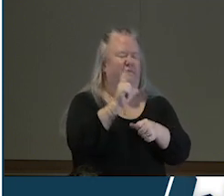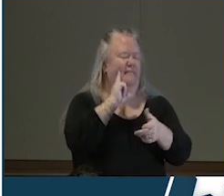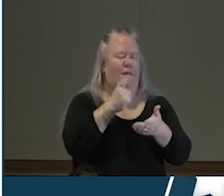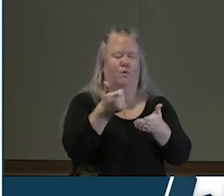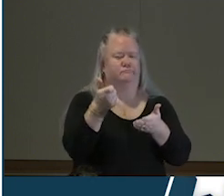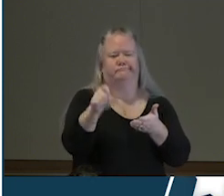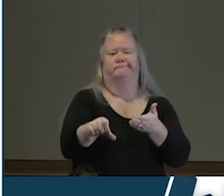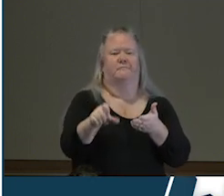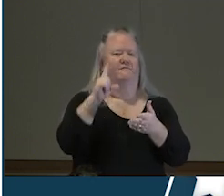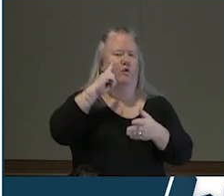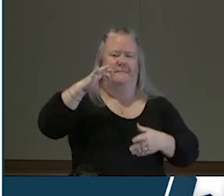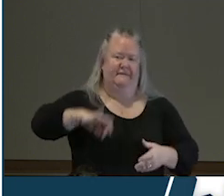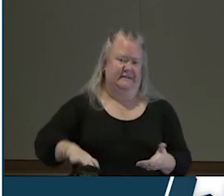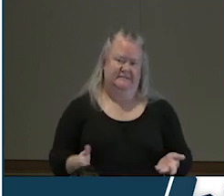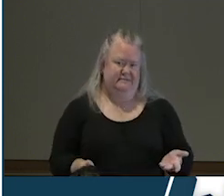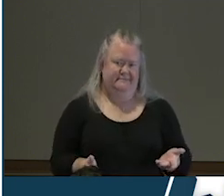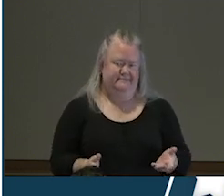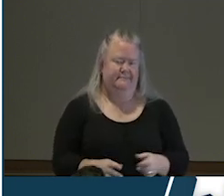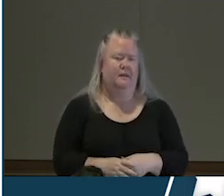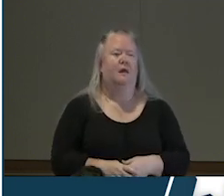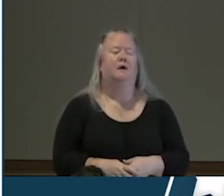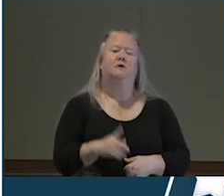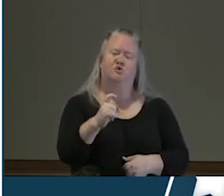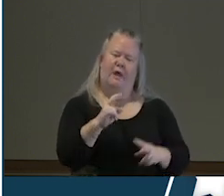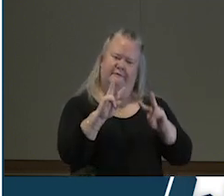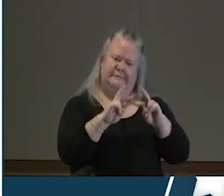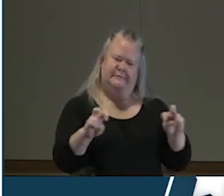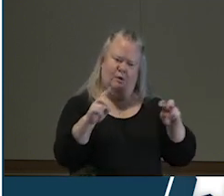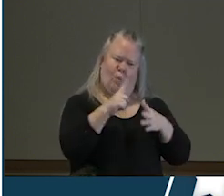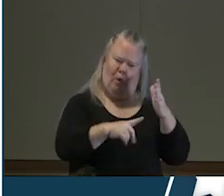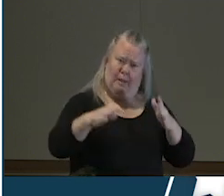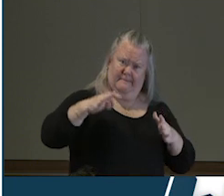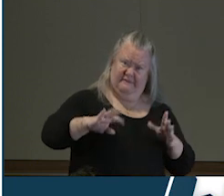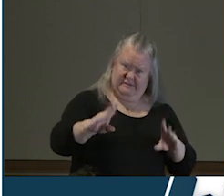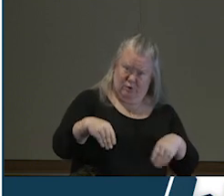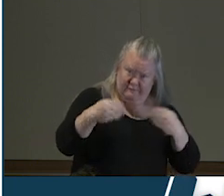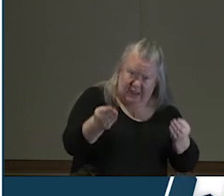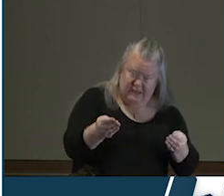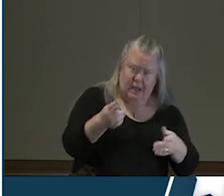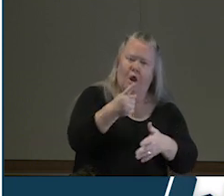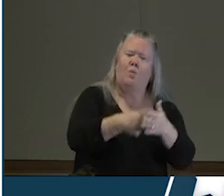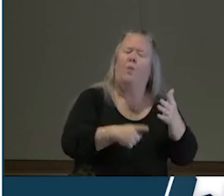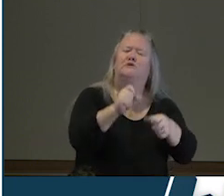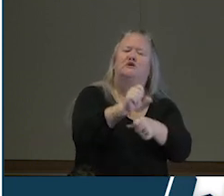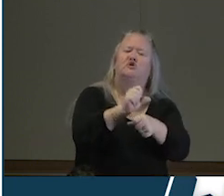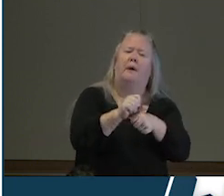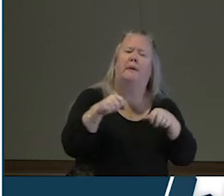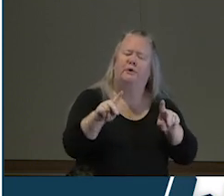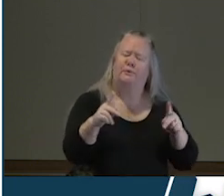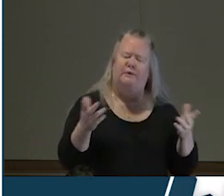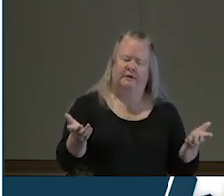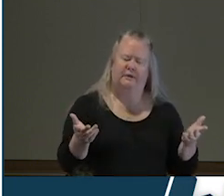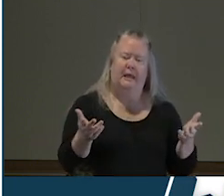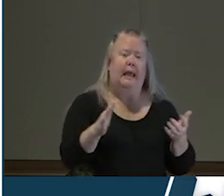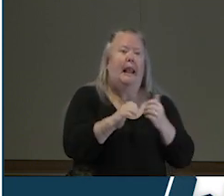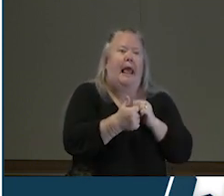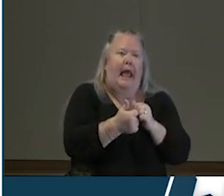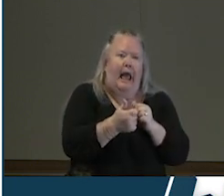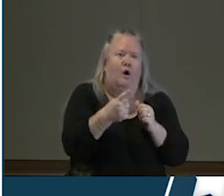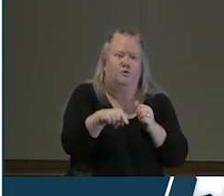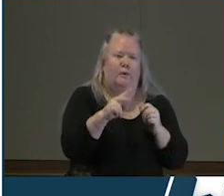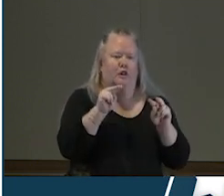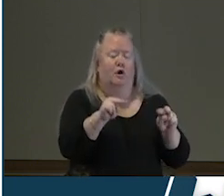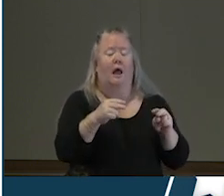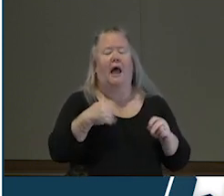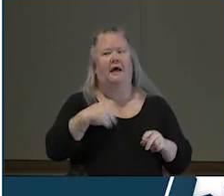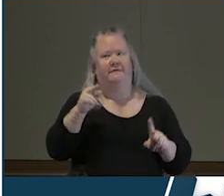disqualify themselves for benefits, right? So you have to look at what are those benefits providing and what is this job opportunity and how do we look at it?